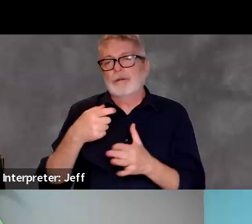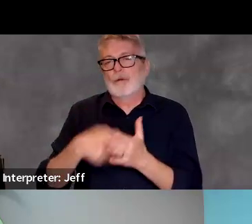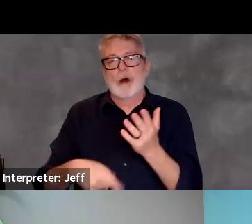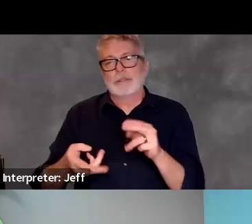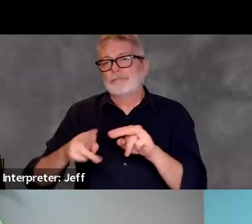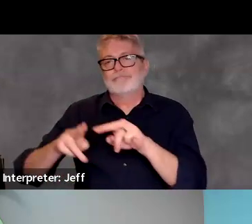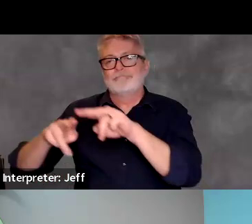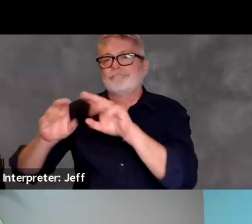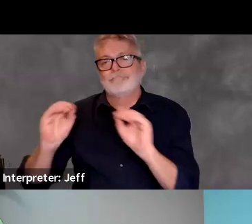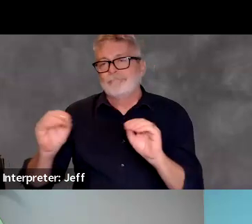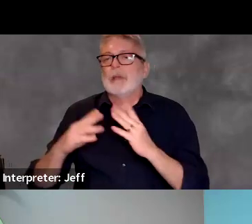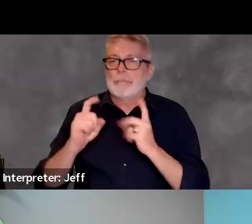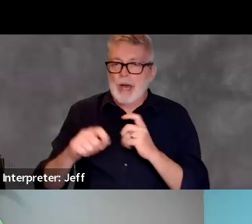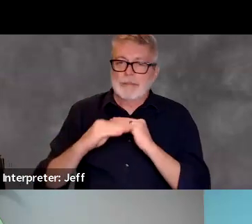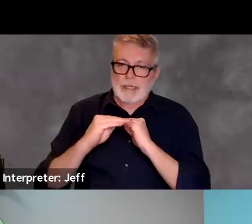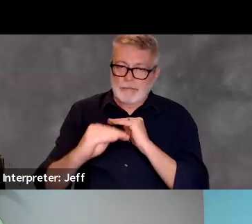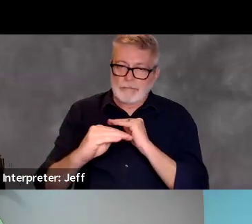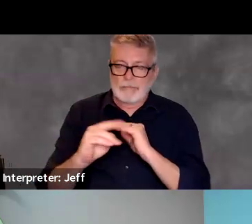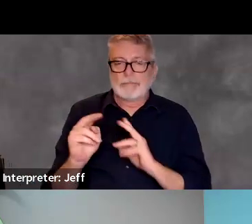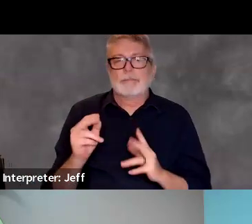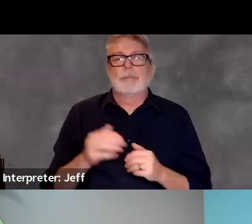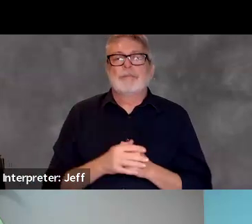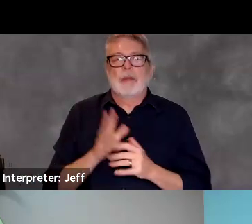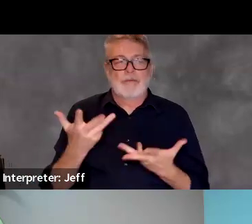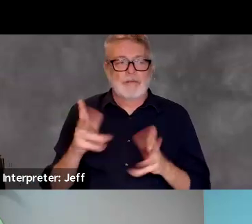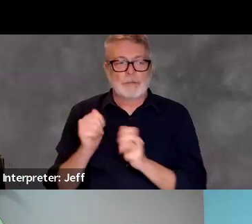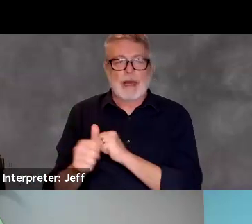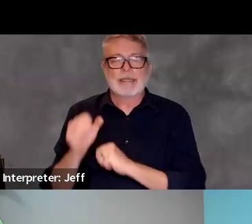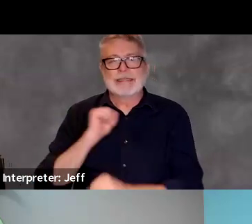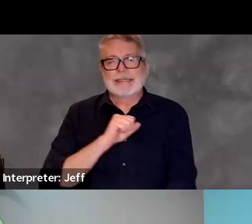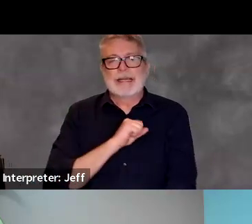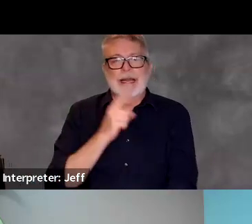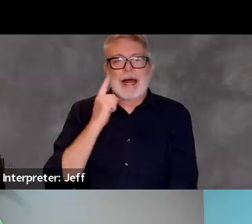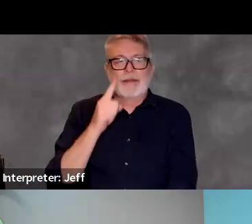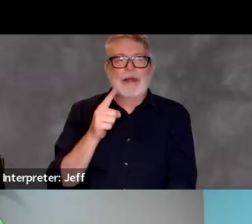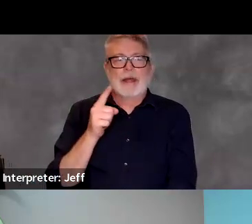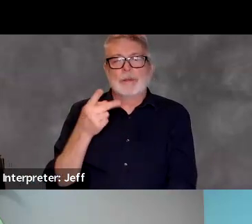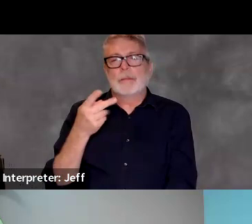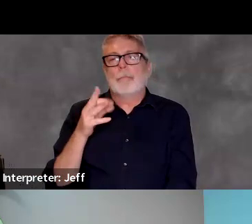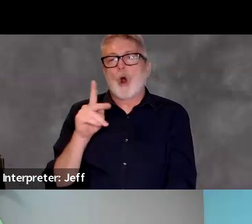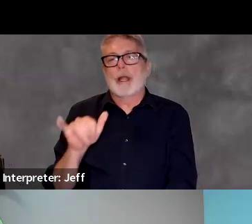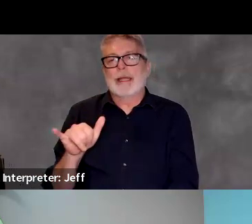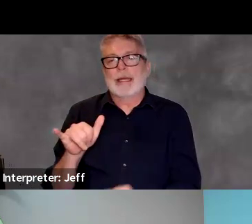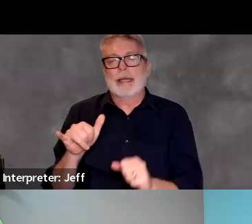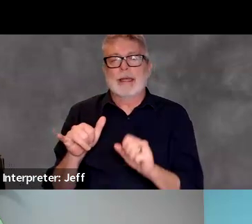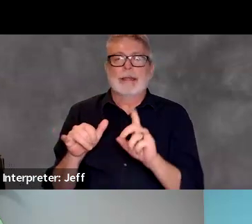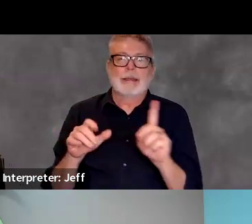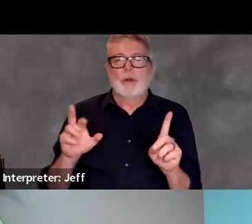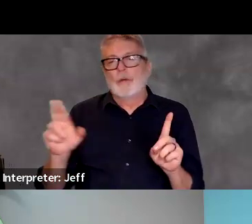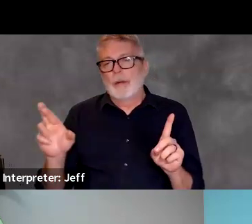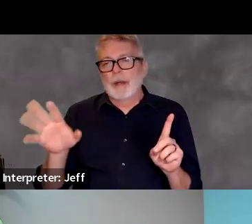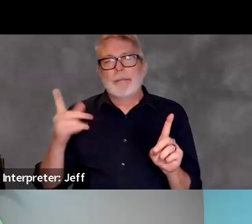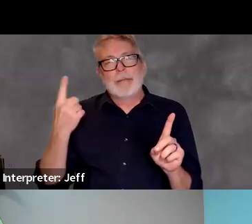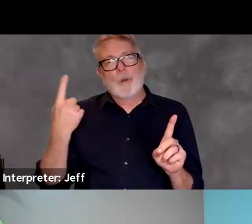That has passed the Senate. It was I think it was a party line vote. There might have been one